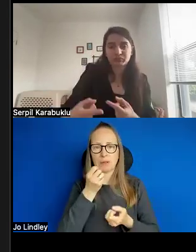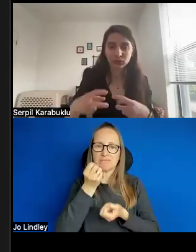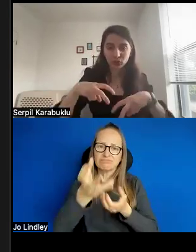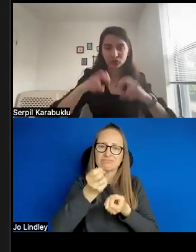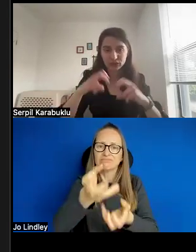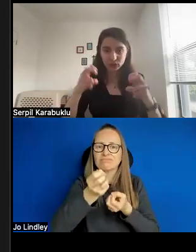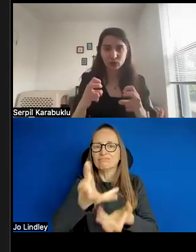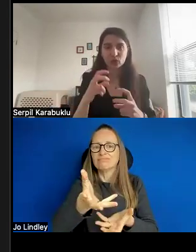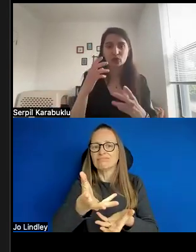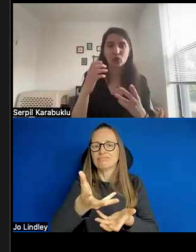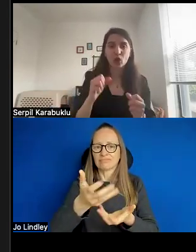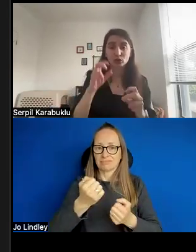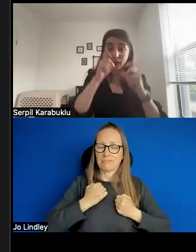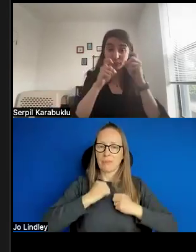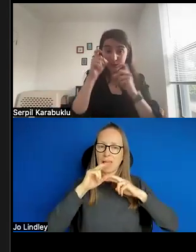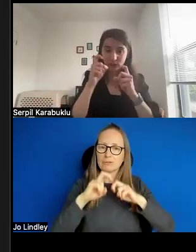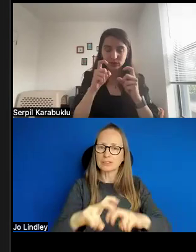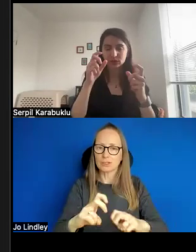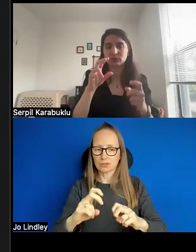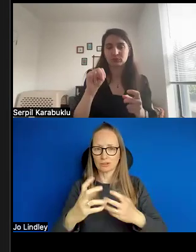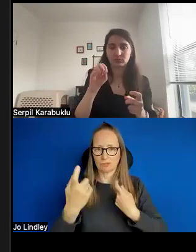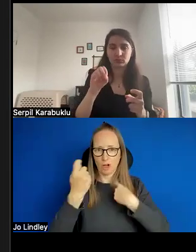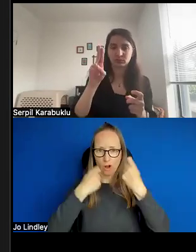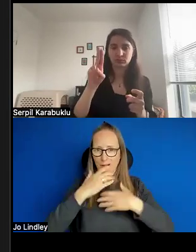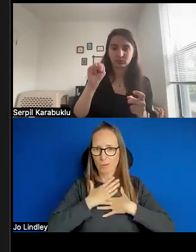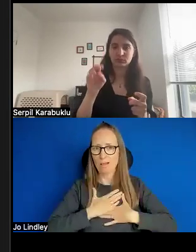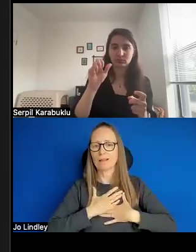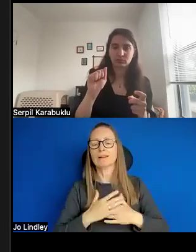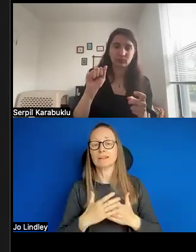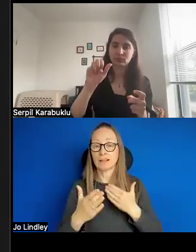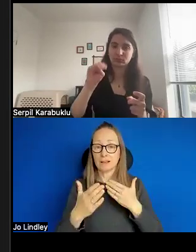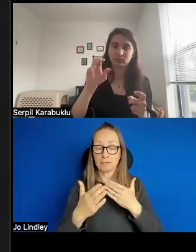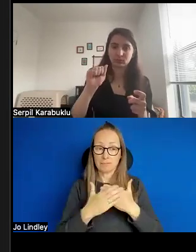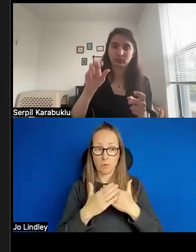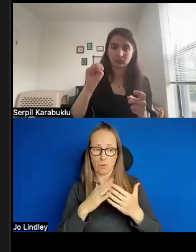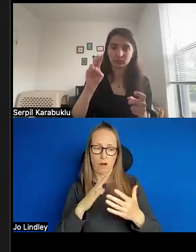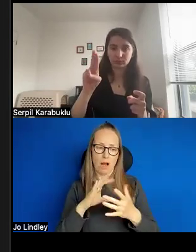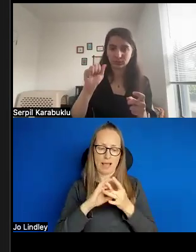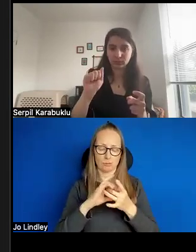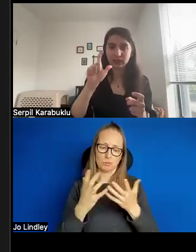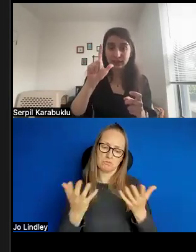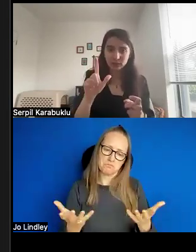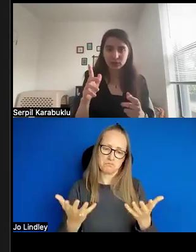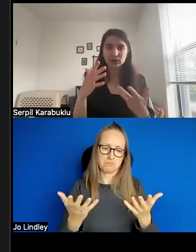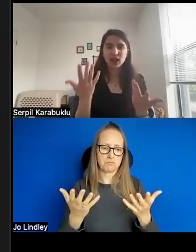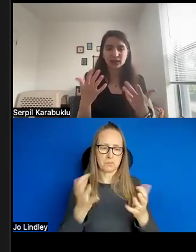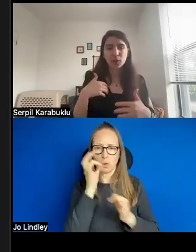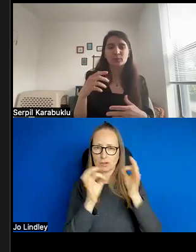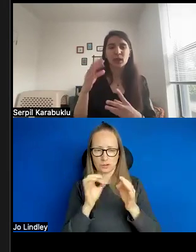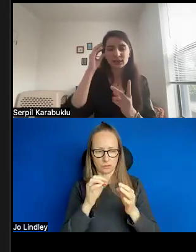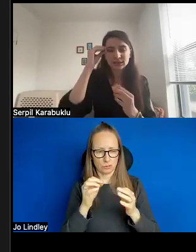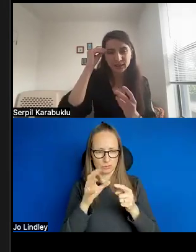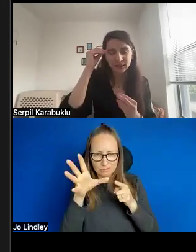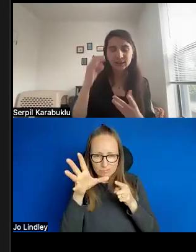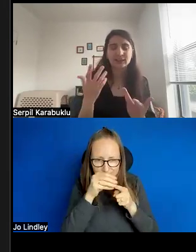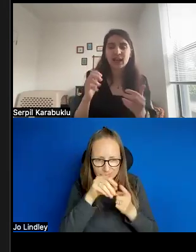pretty much my research on non-menus and much more my questions about how we should capture them and we